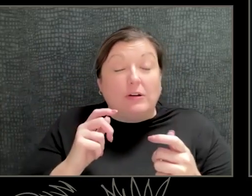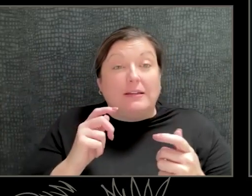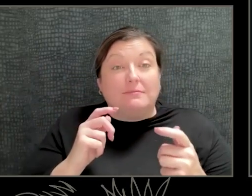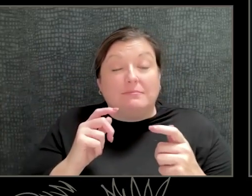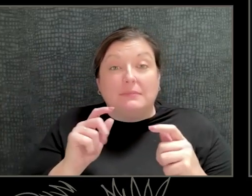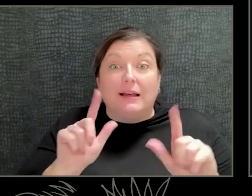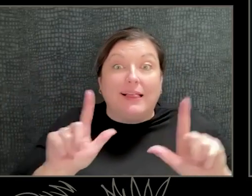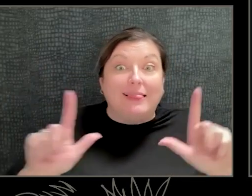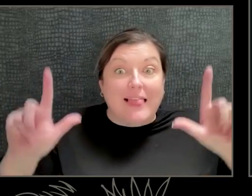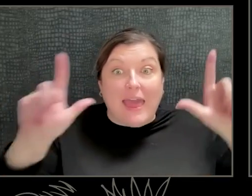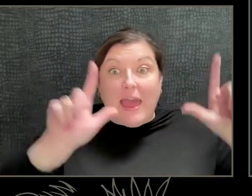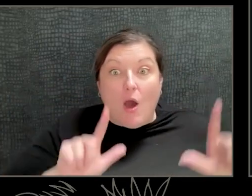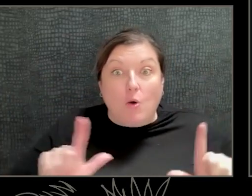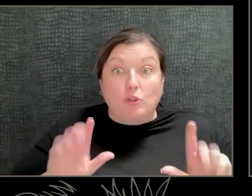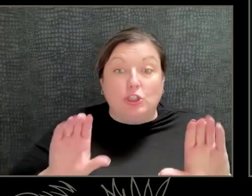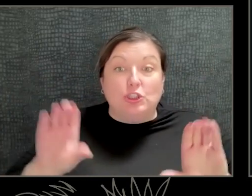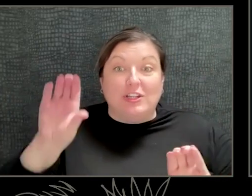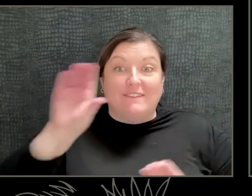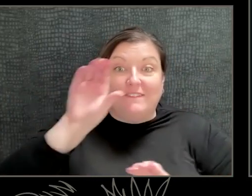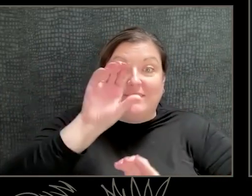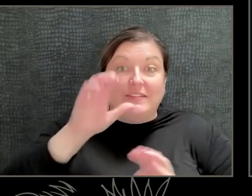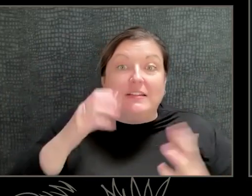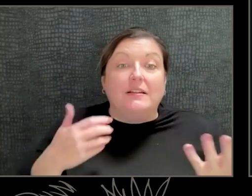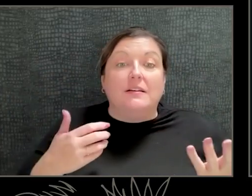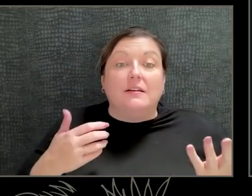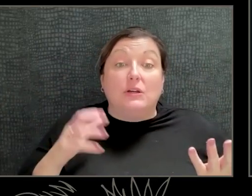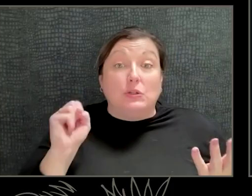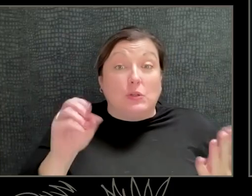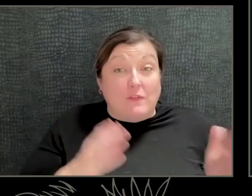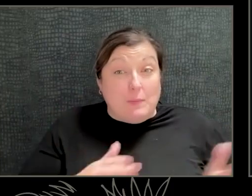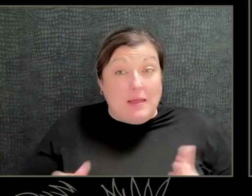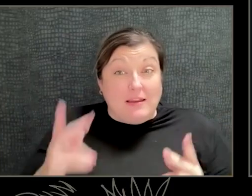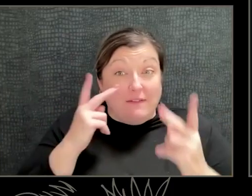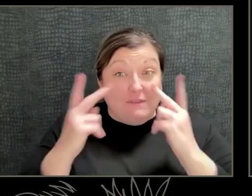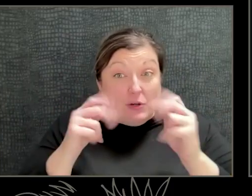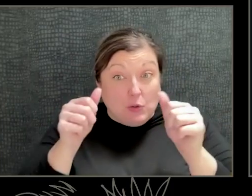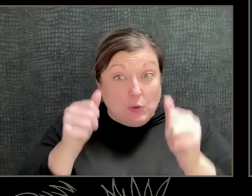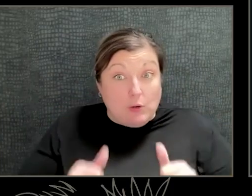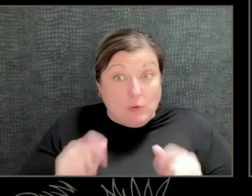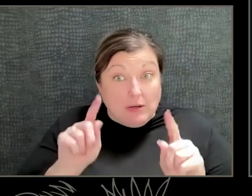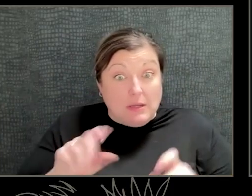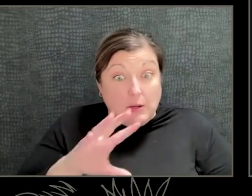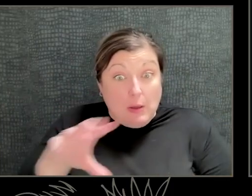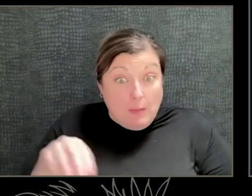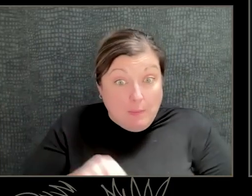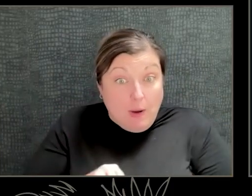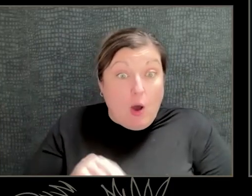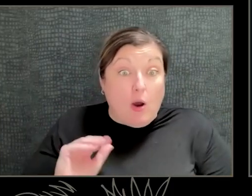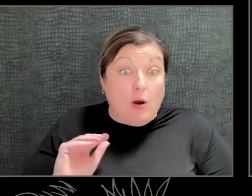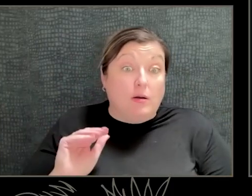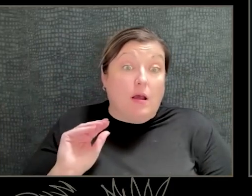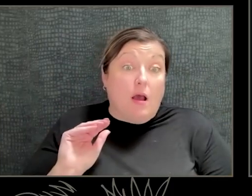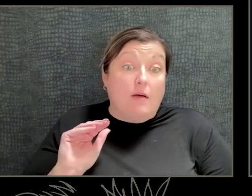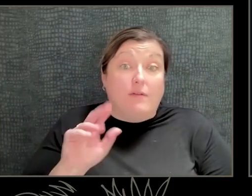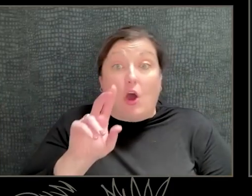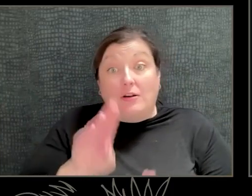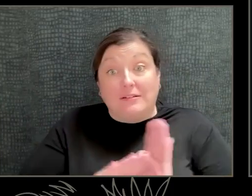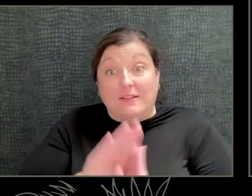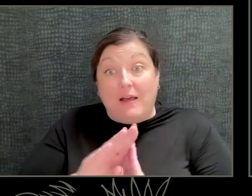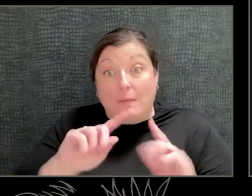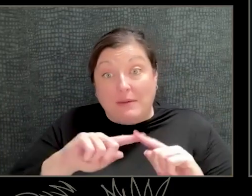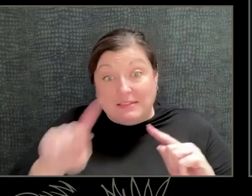shifting. So if you plan on having visual regression tests as part of your dev cycle and as part of your CICD